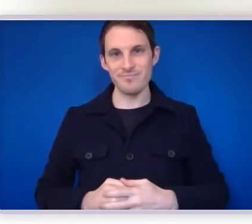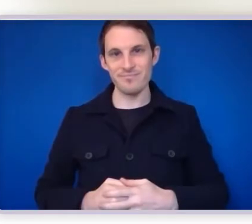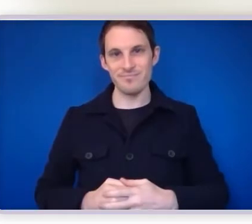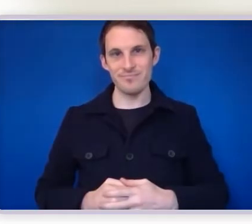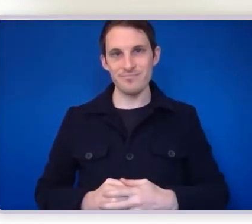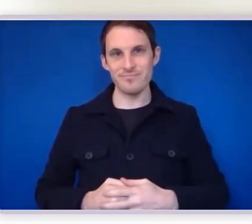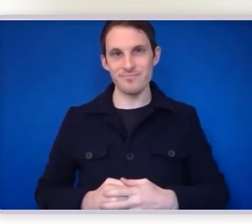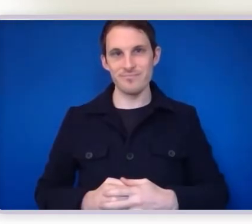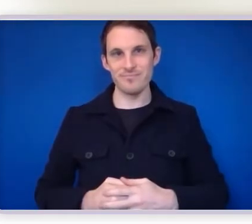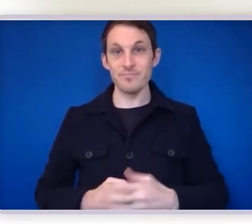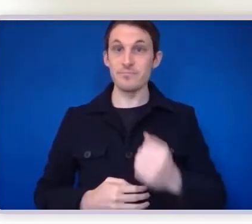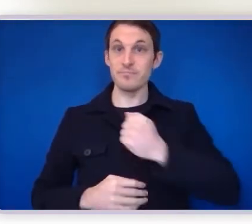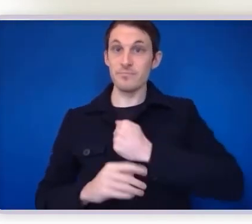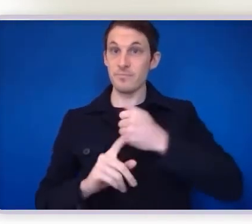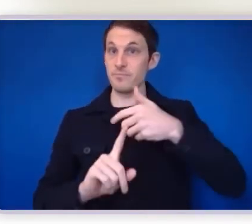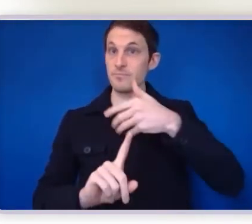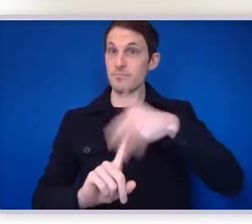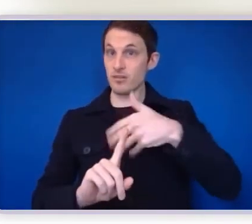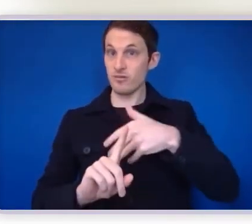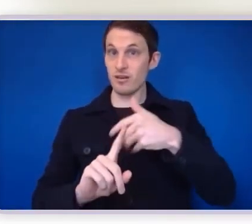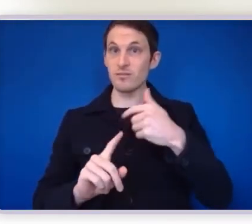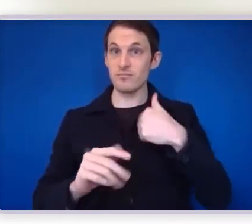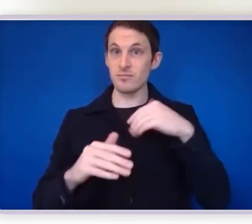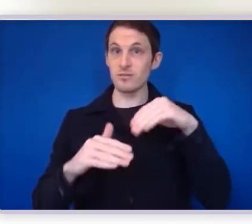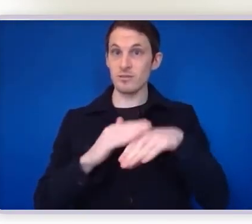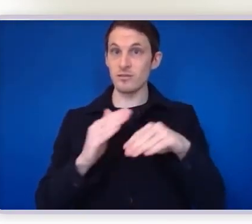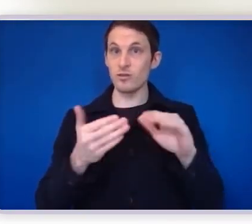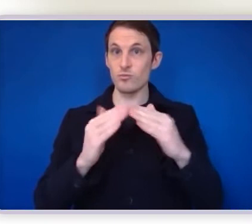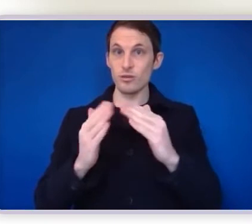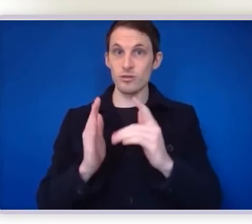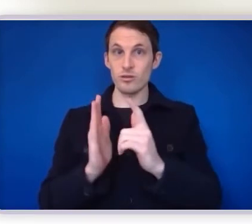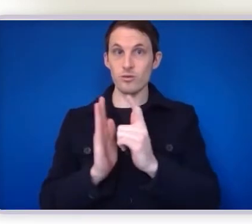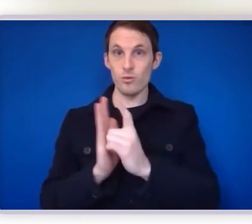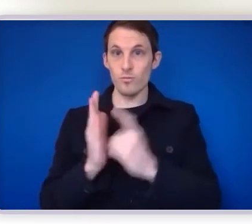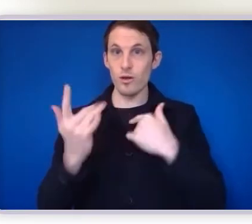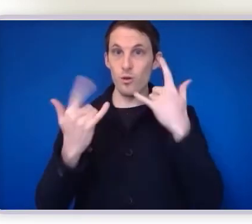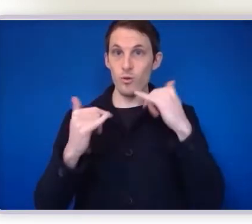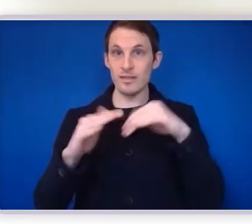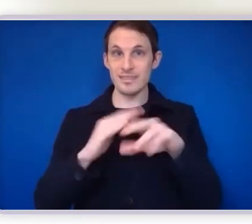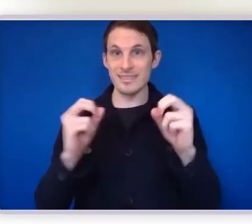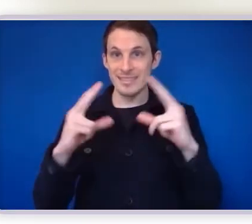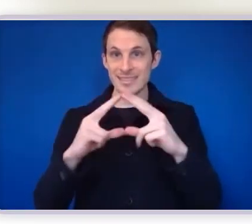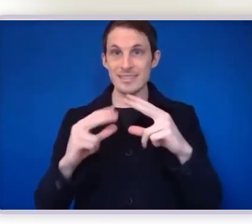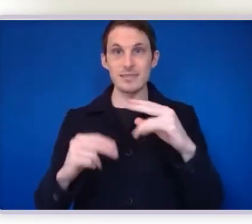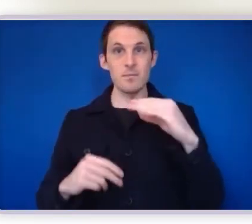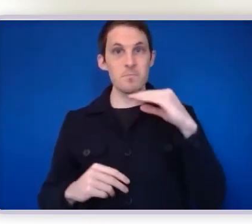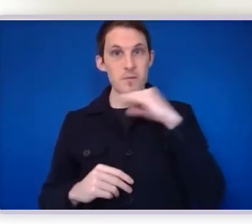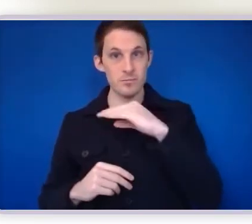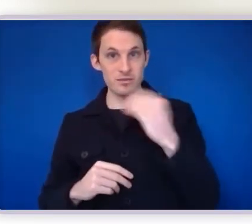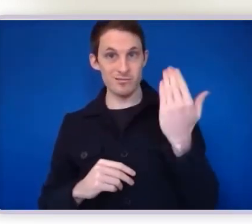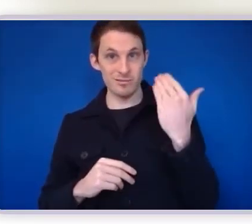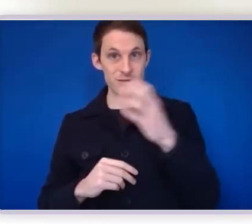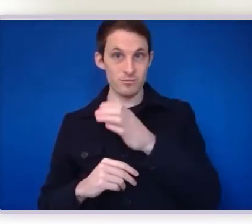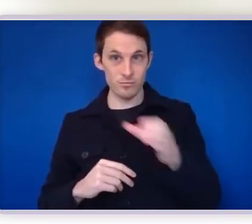My background is that I've been in community law. I've been a community lawyer in Sydney and Melbourne more recently.